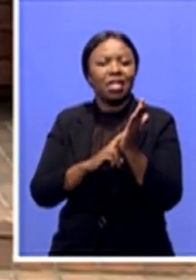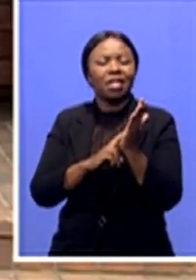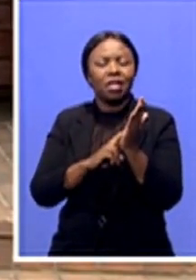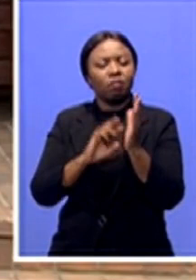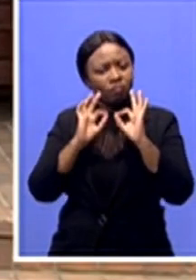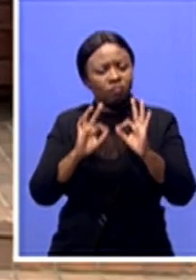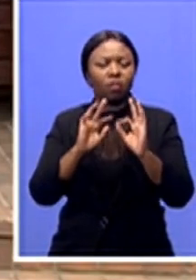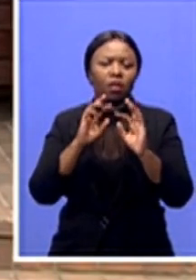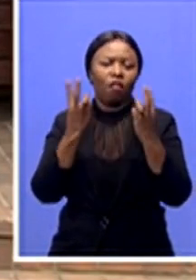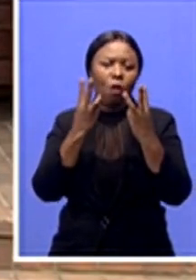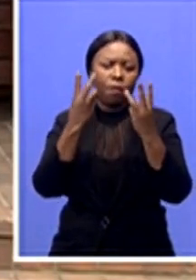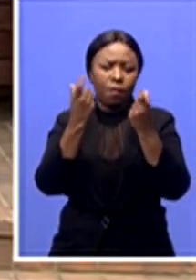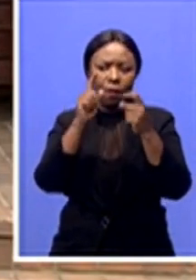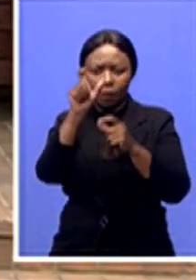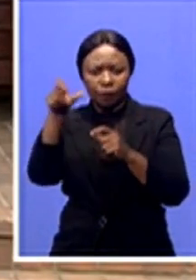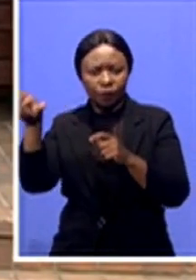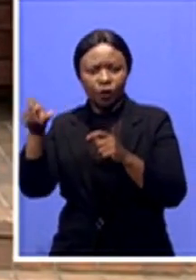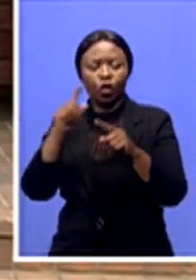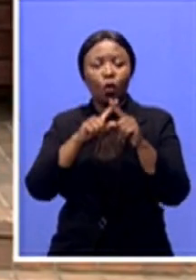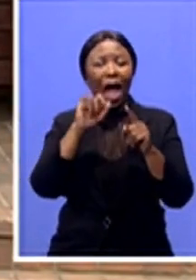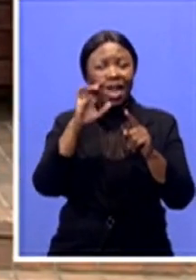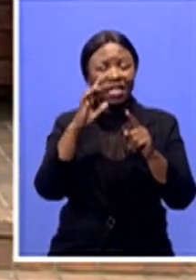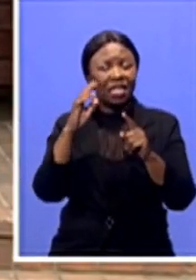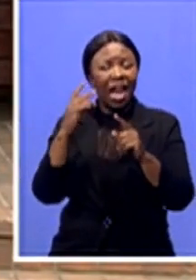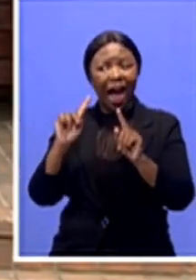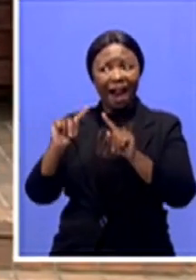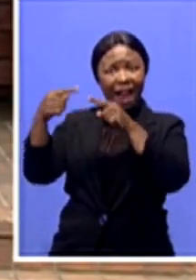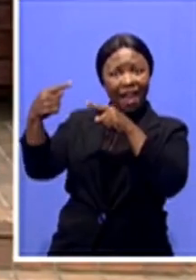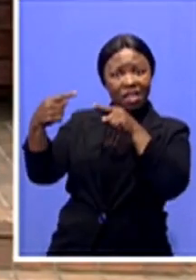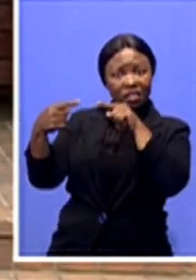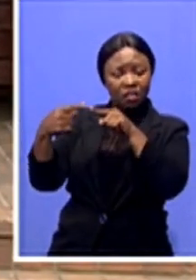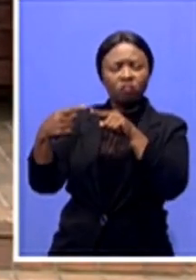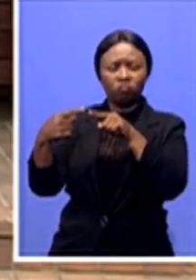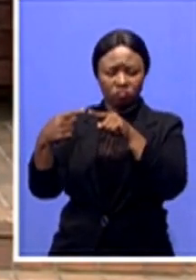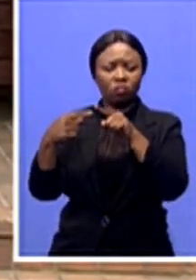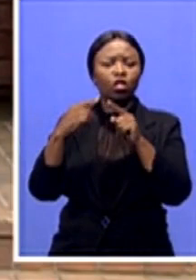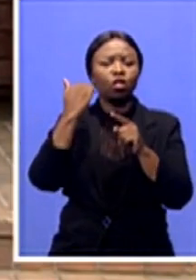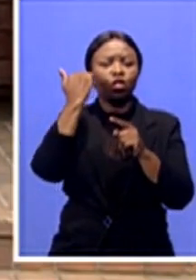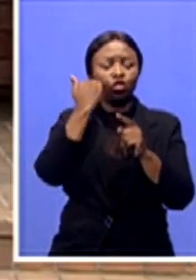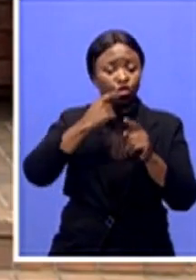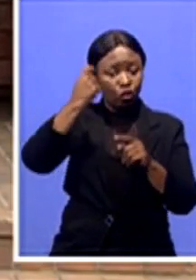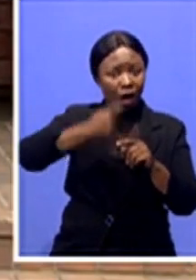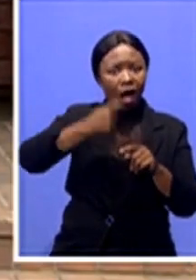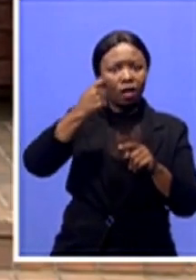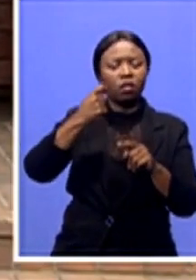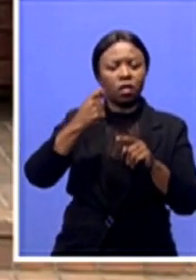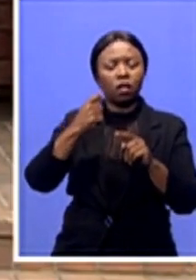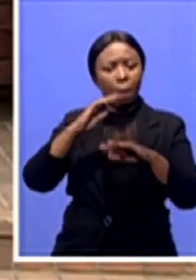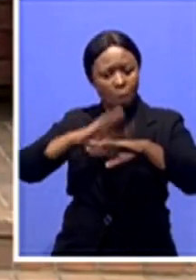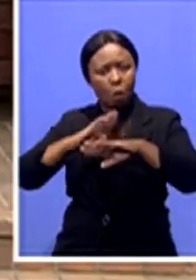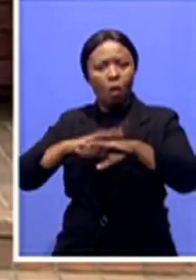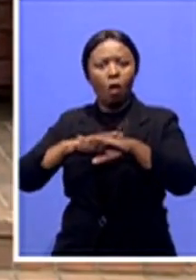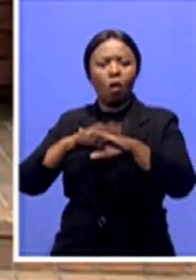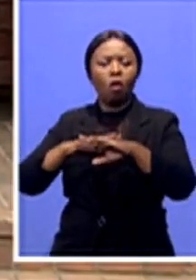rules against them, they will take that judgment on the chin and that they will abide by it as the